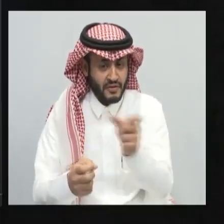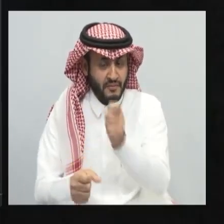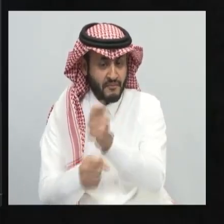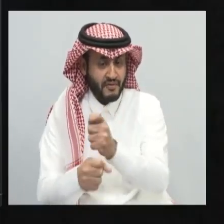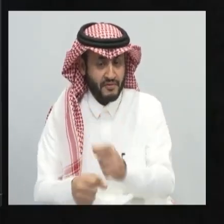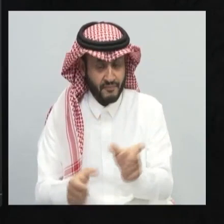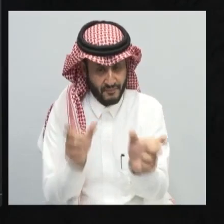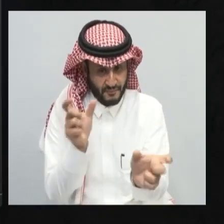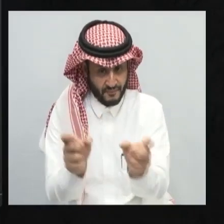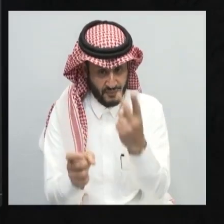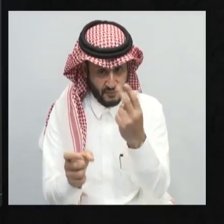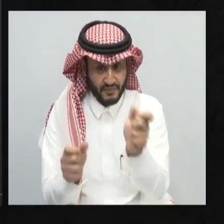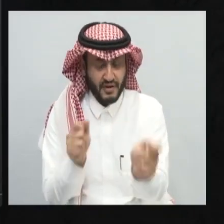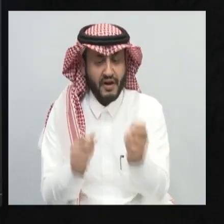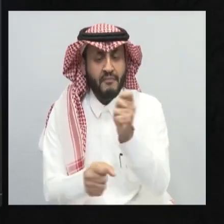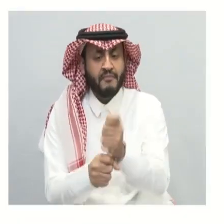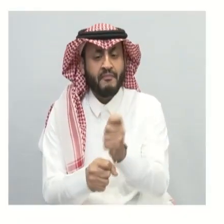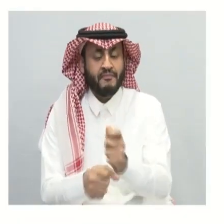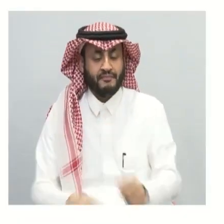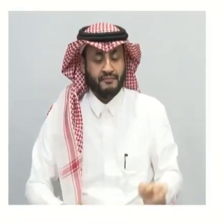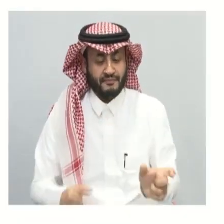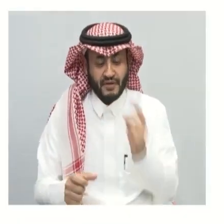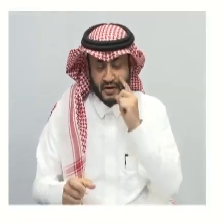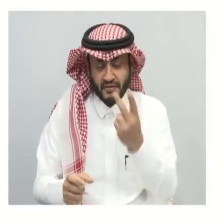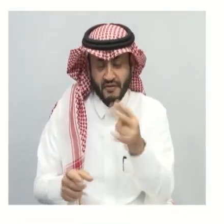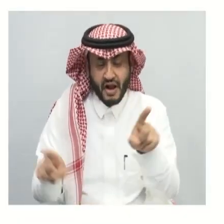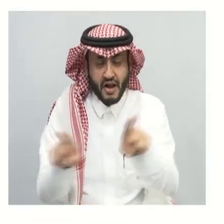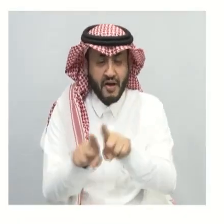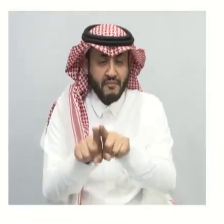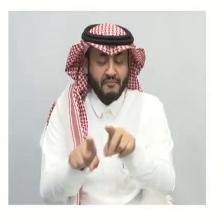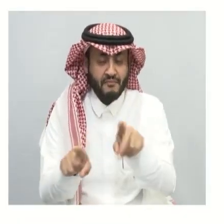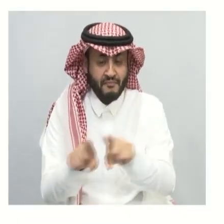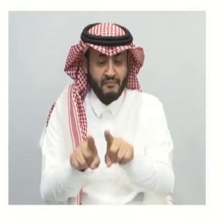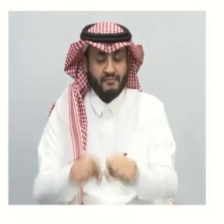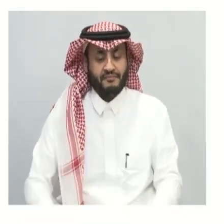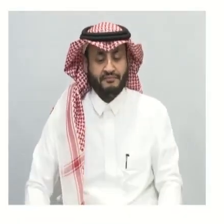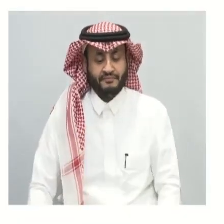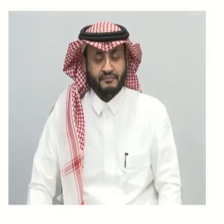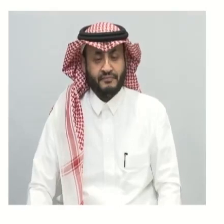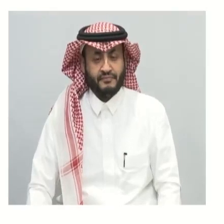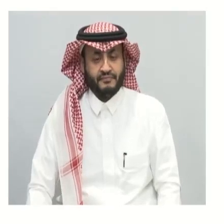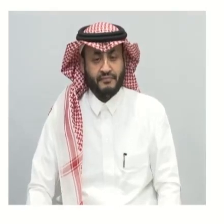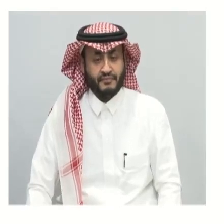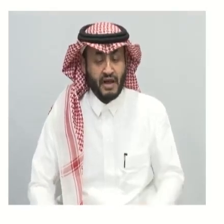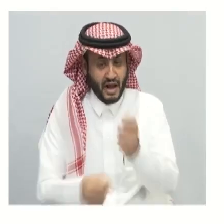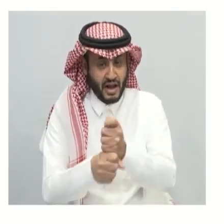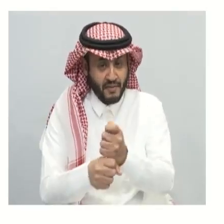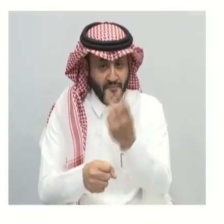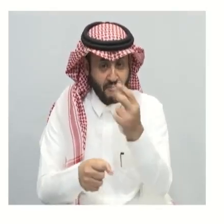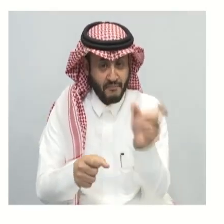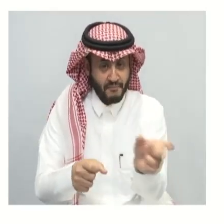A verb like put off, get along, throw away, and we're having put